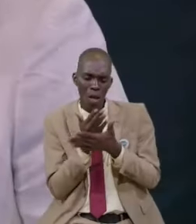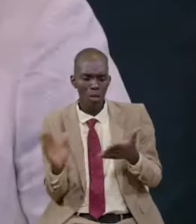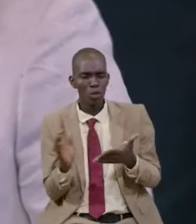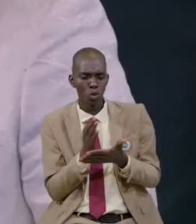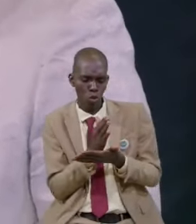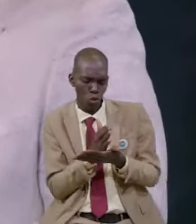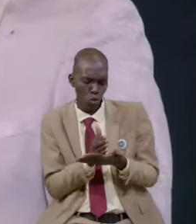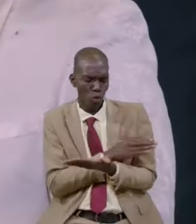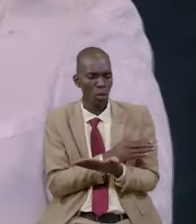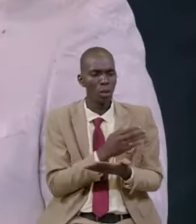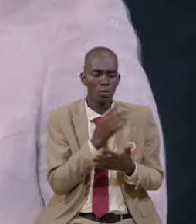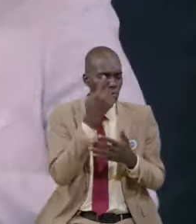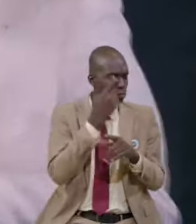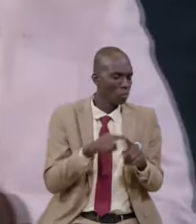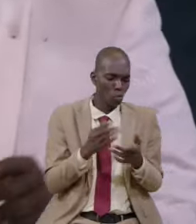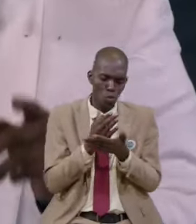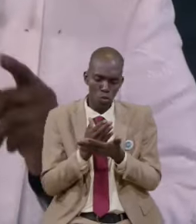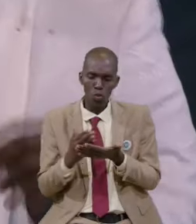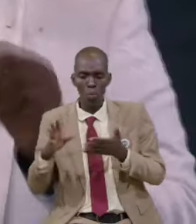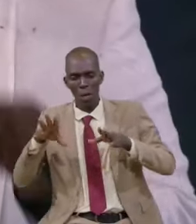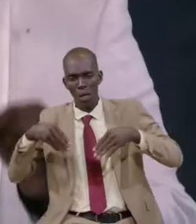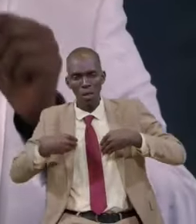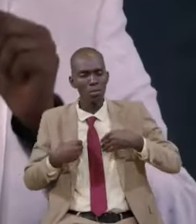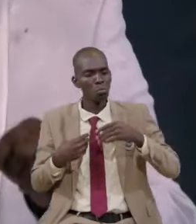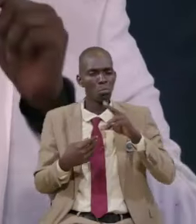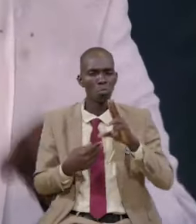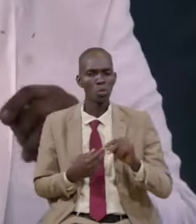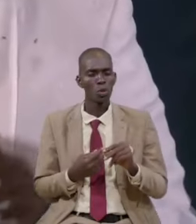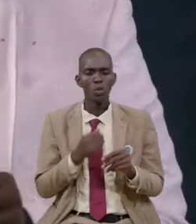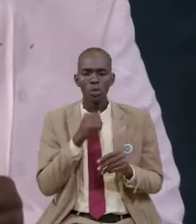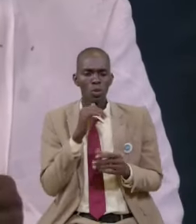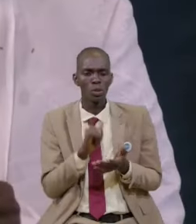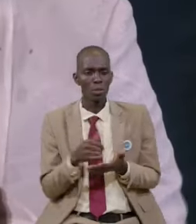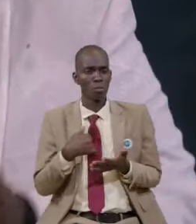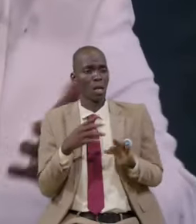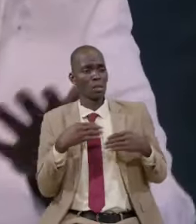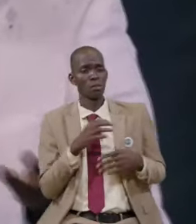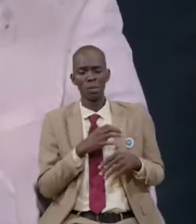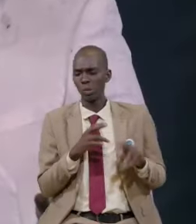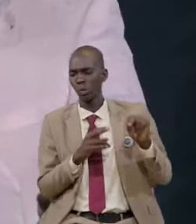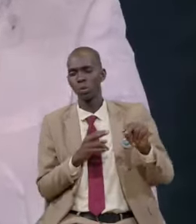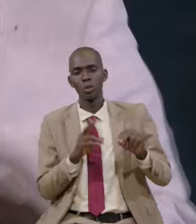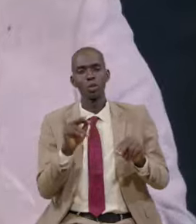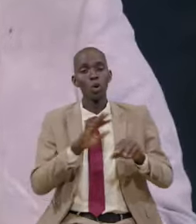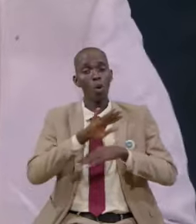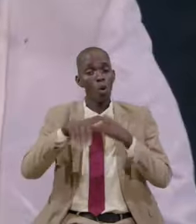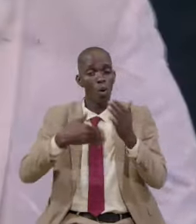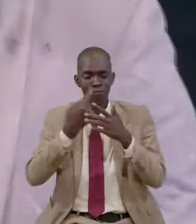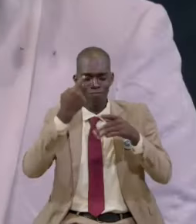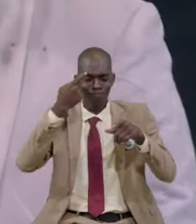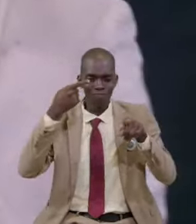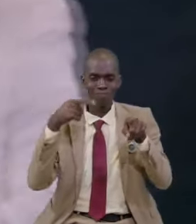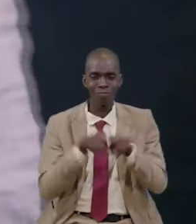have that. I don't want to have a change of life. They all gave heed to those things which Philip spake. And